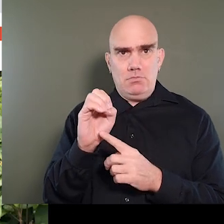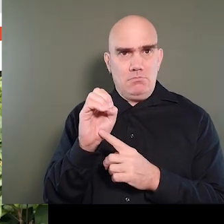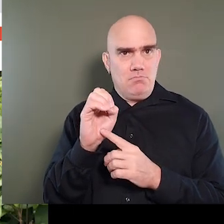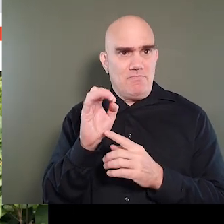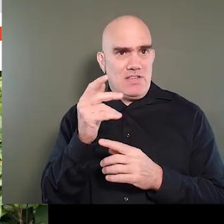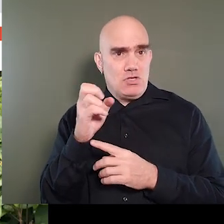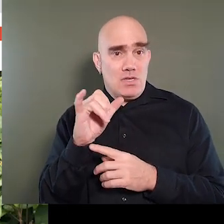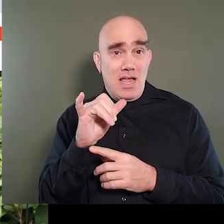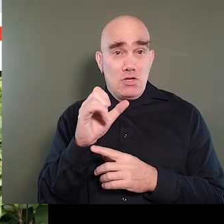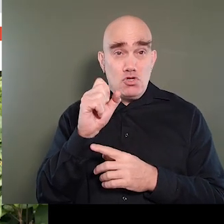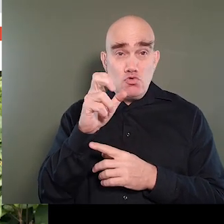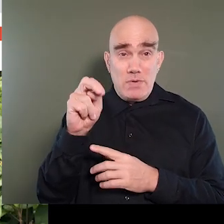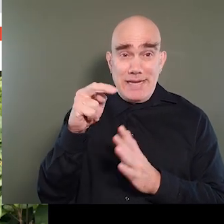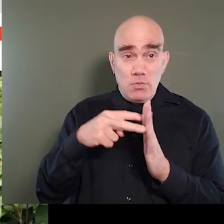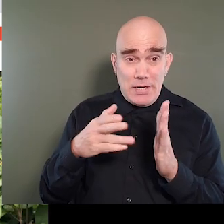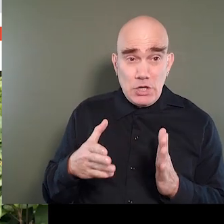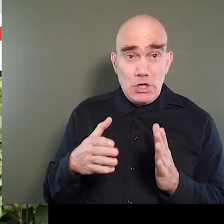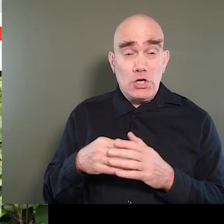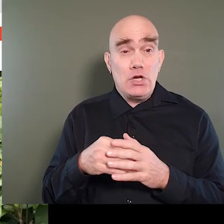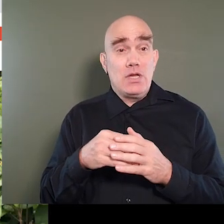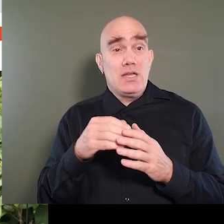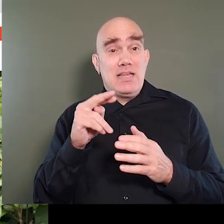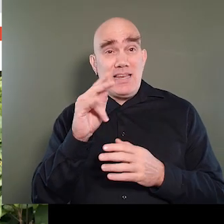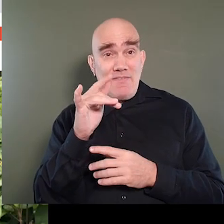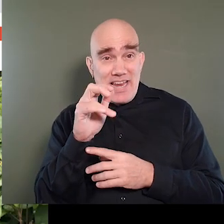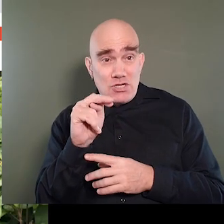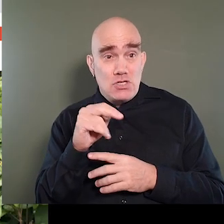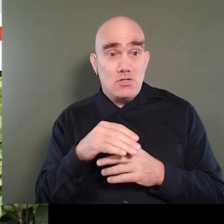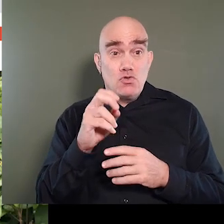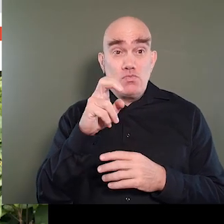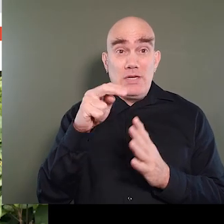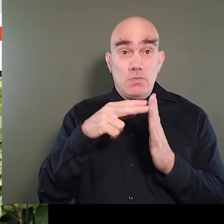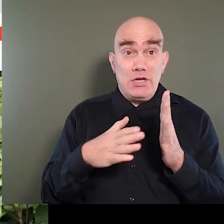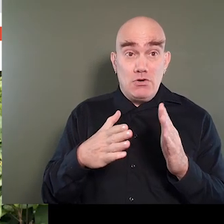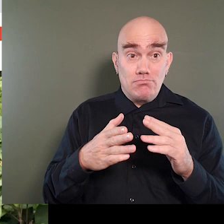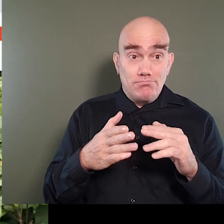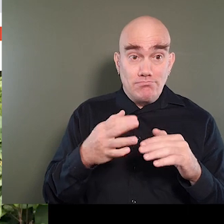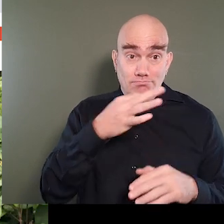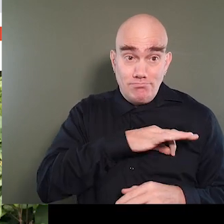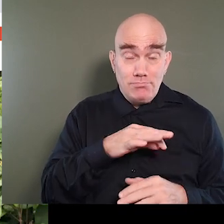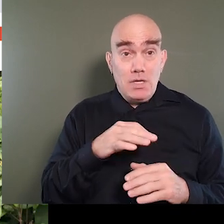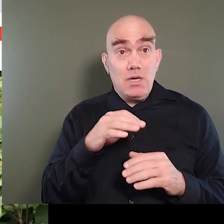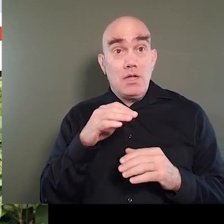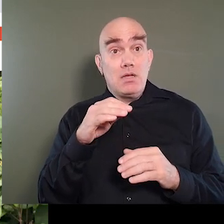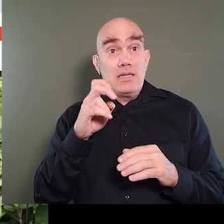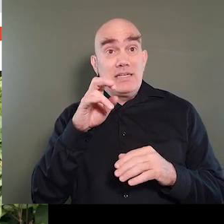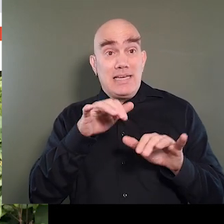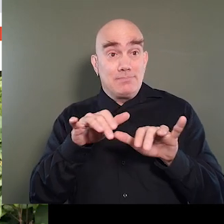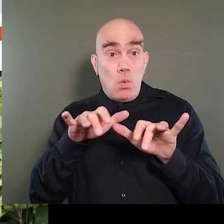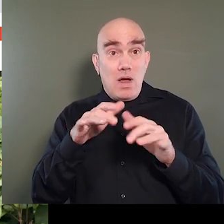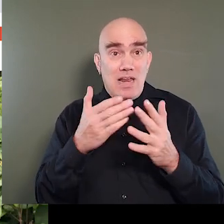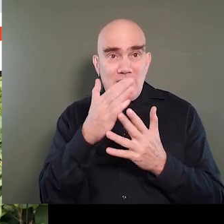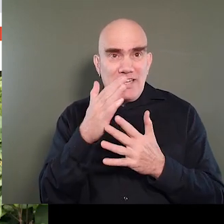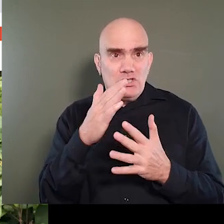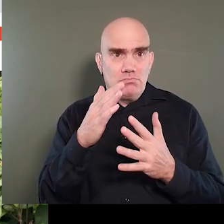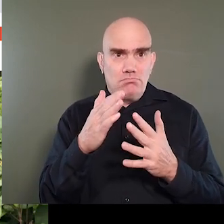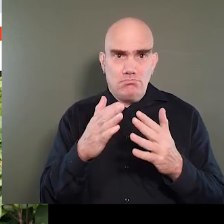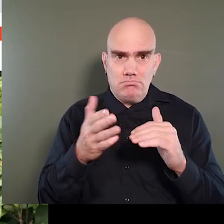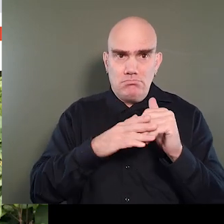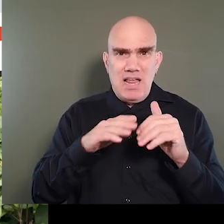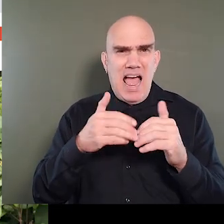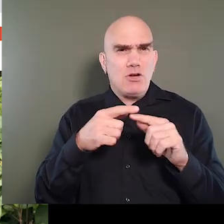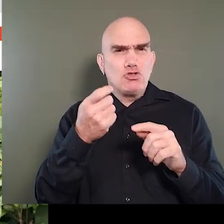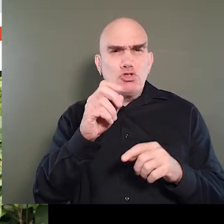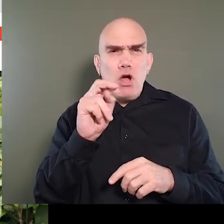the screen reader keyboard navigation, screen reader optimization, keyboard navigation optimization, and how to turn all of that